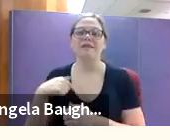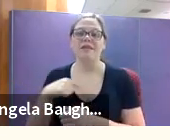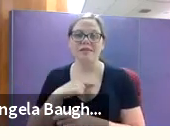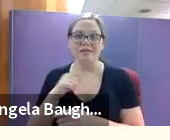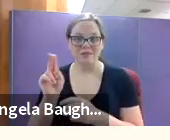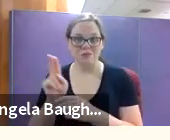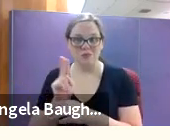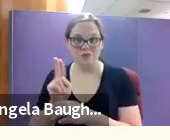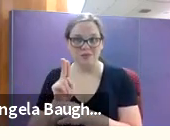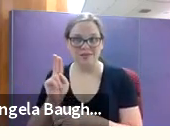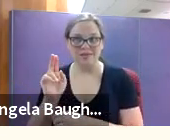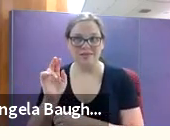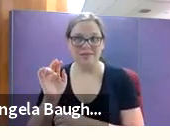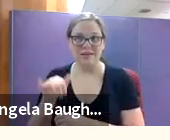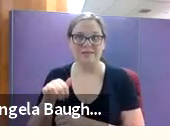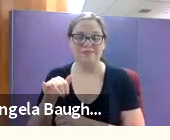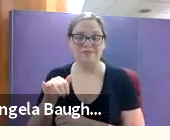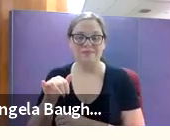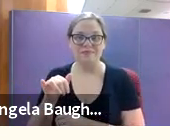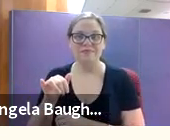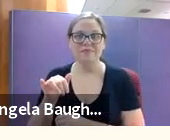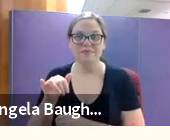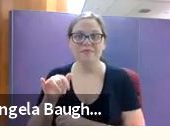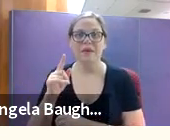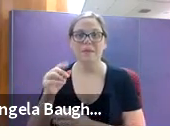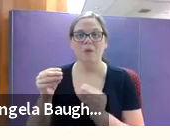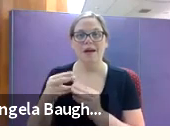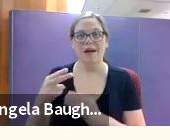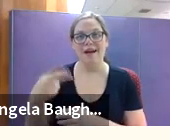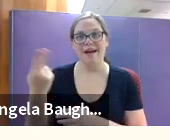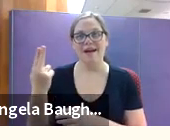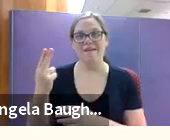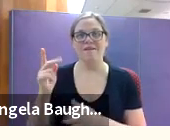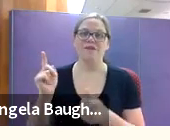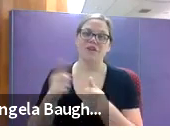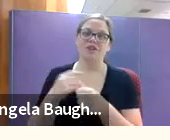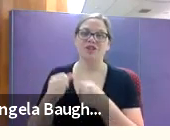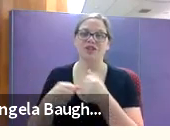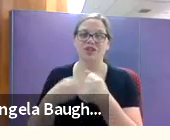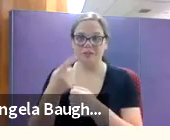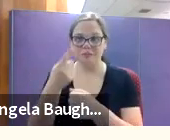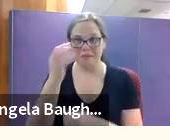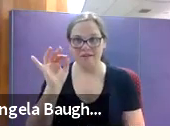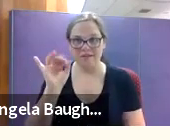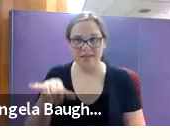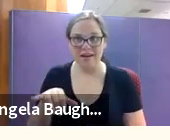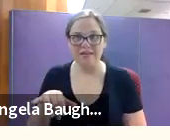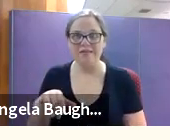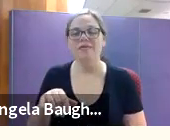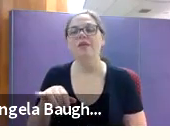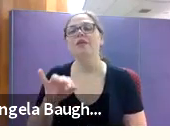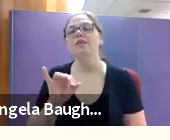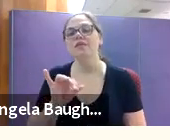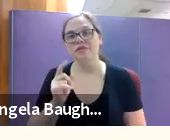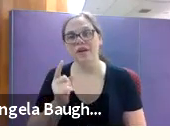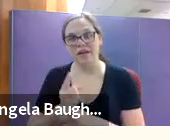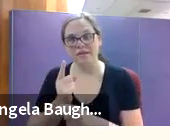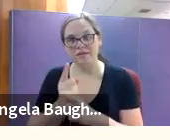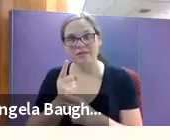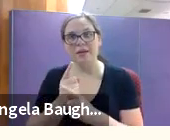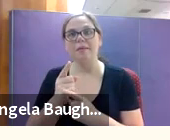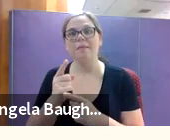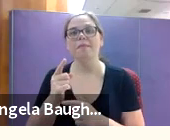that in that way, it was higher the first year because of that. Right. What I'm also afraid